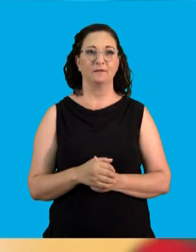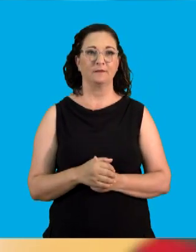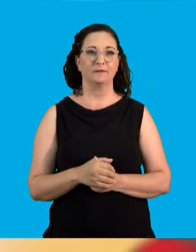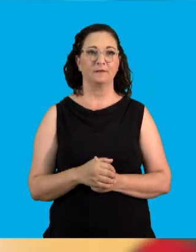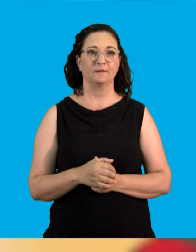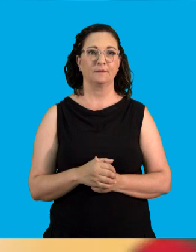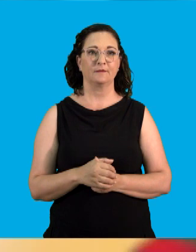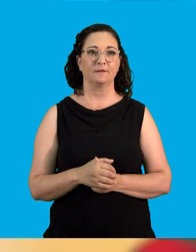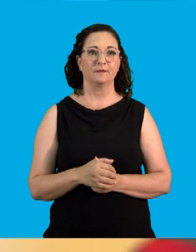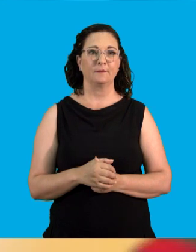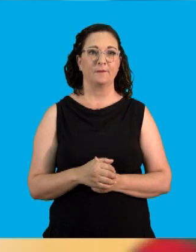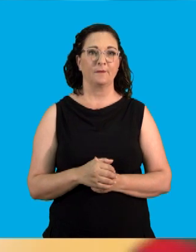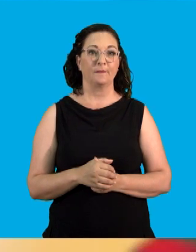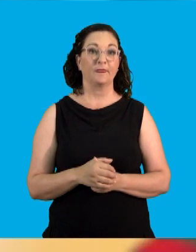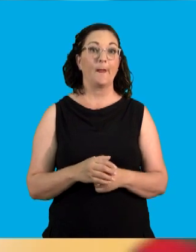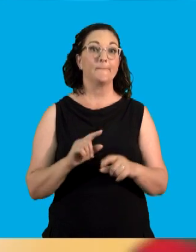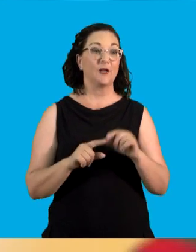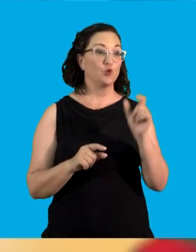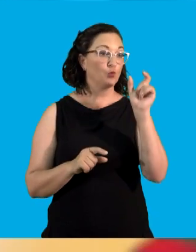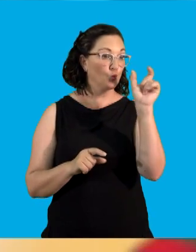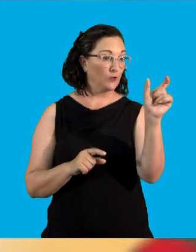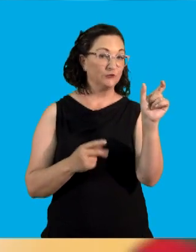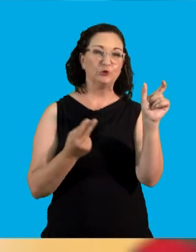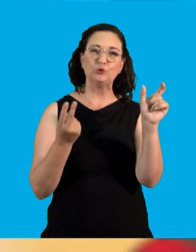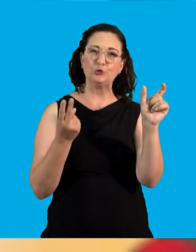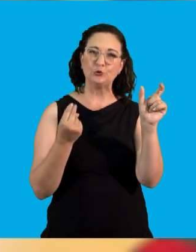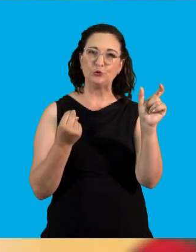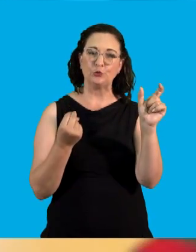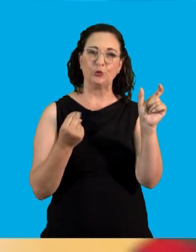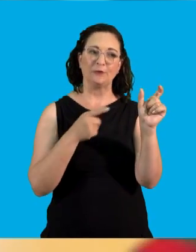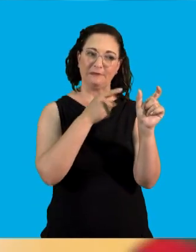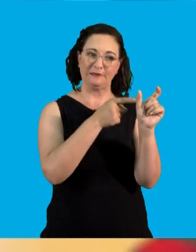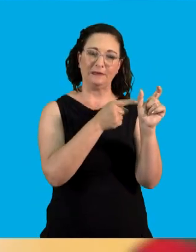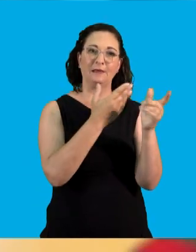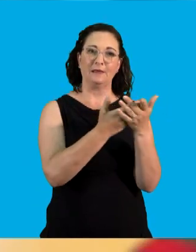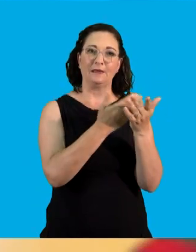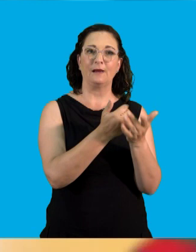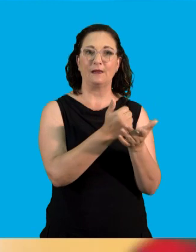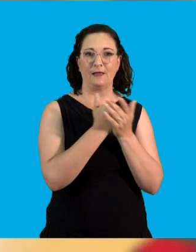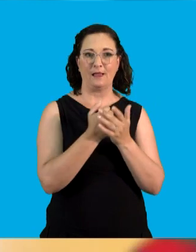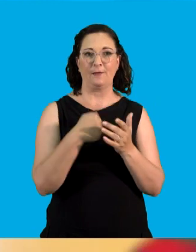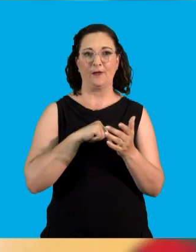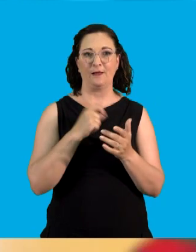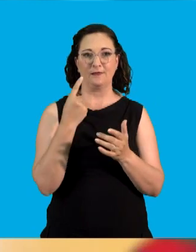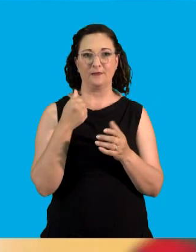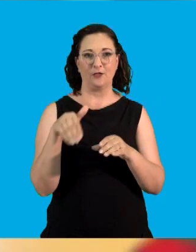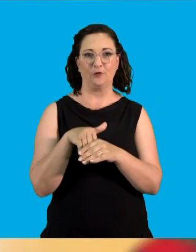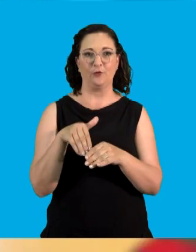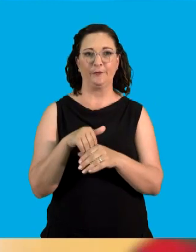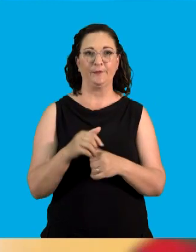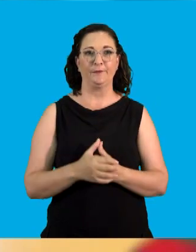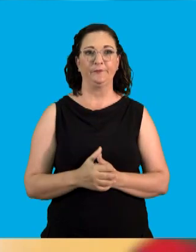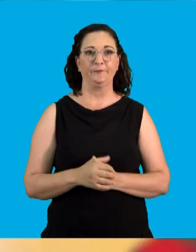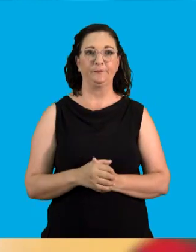And we are going to be looking at the words, the new words that are going to help us understand our concept better.